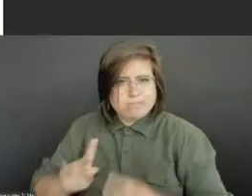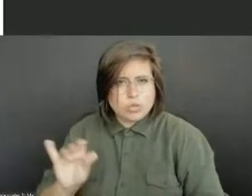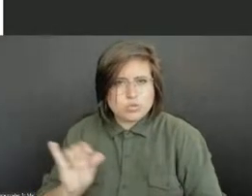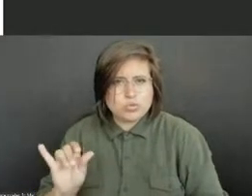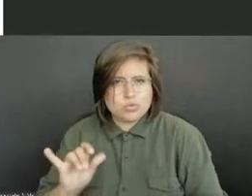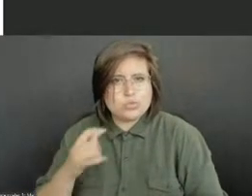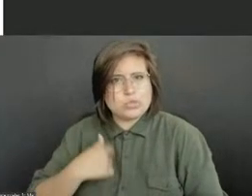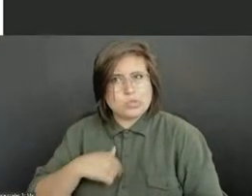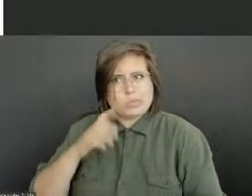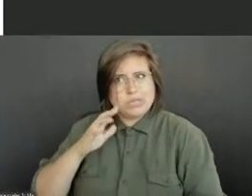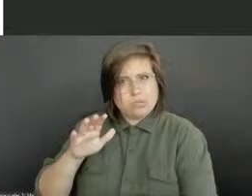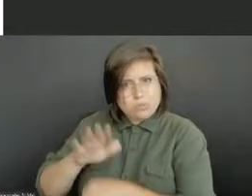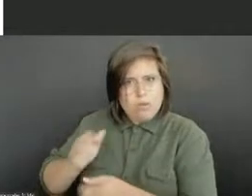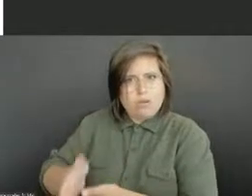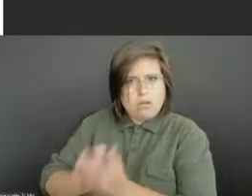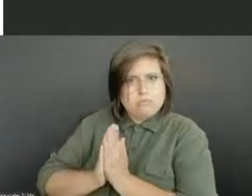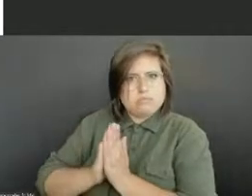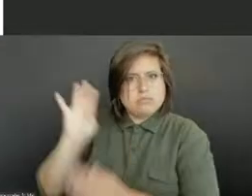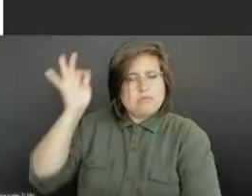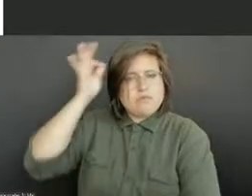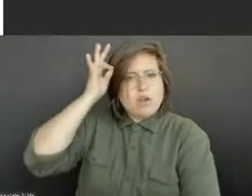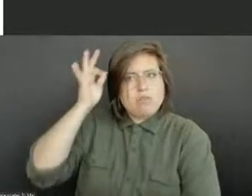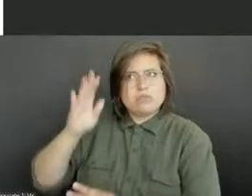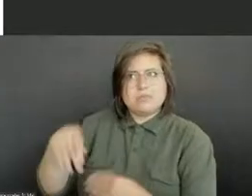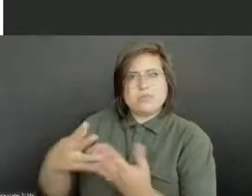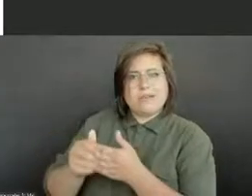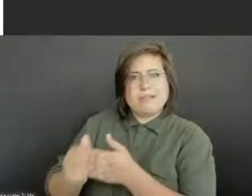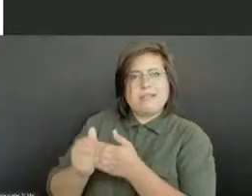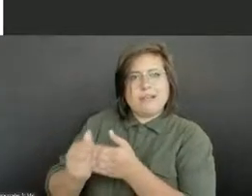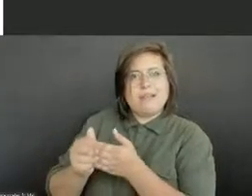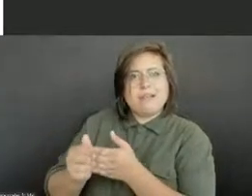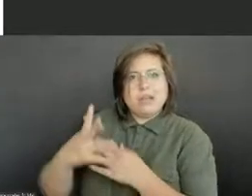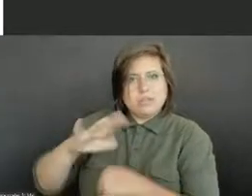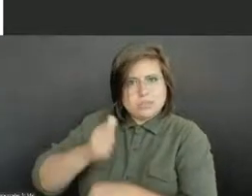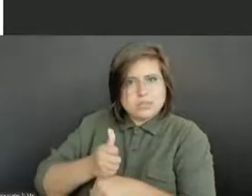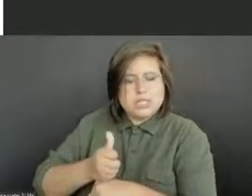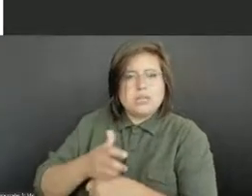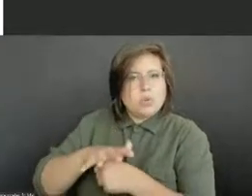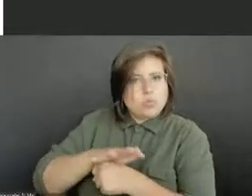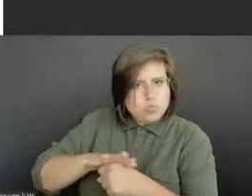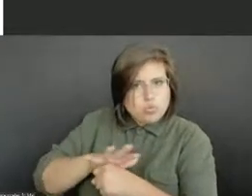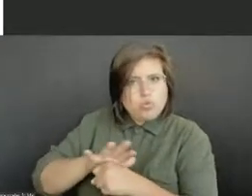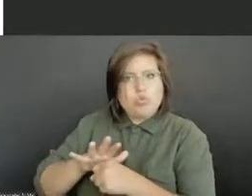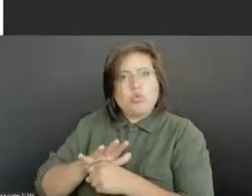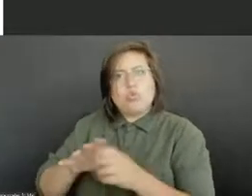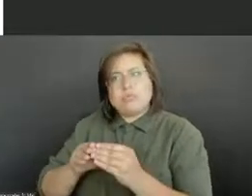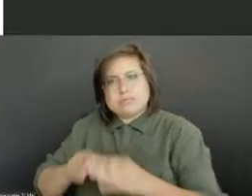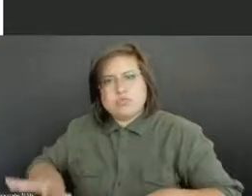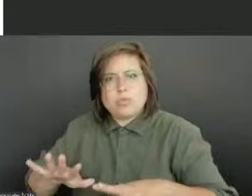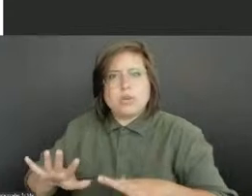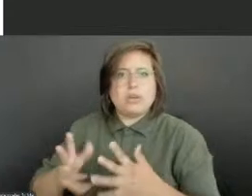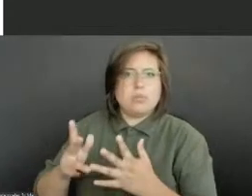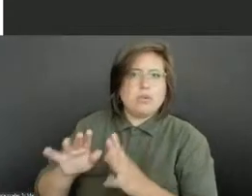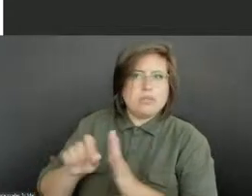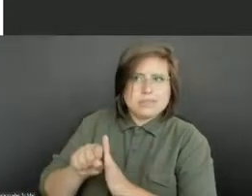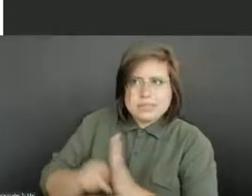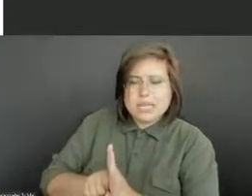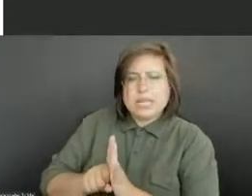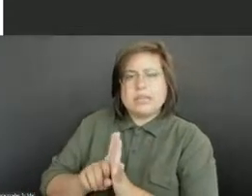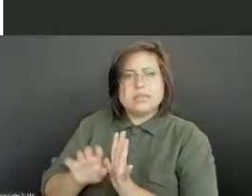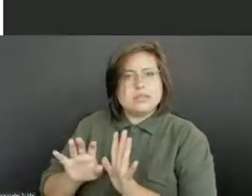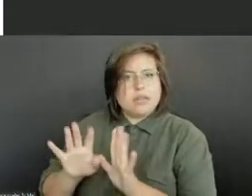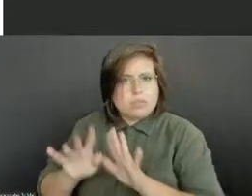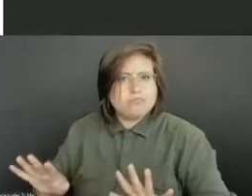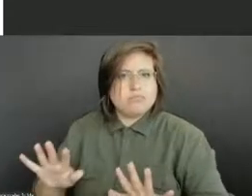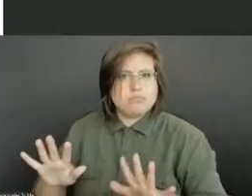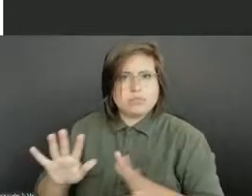federal government to provide guidance to state, local, tribal, and territorial governments, as well as federally qualified health centers, on